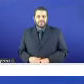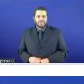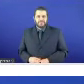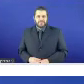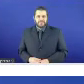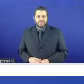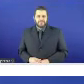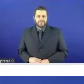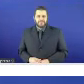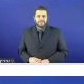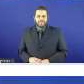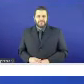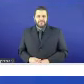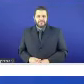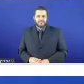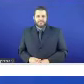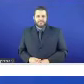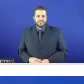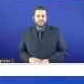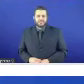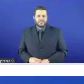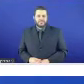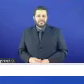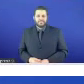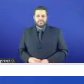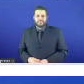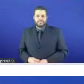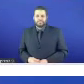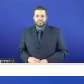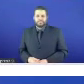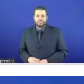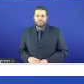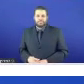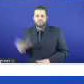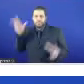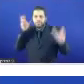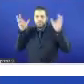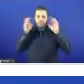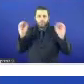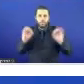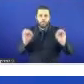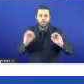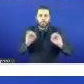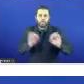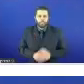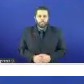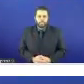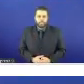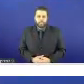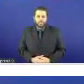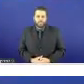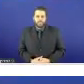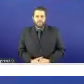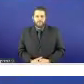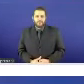So I apologize for that in advance, but it's to keep the conversation flowing. And with that, I'd like to turn